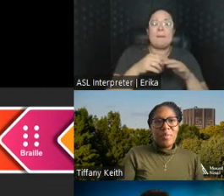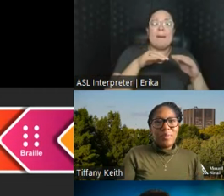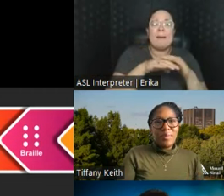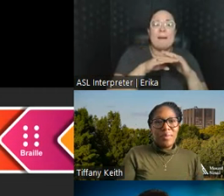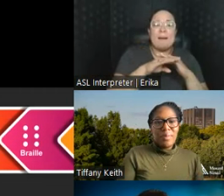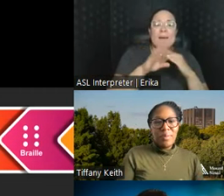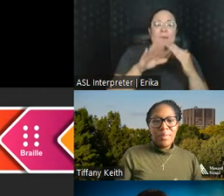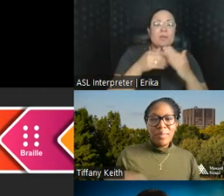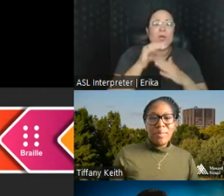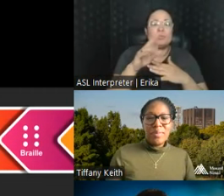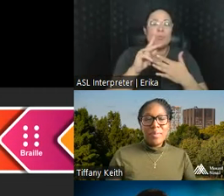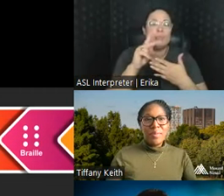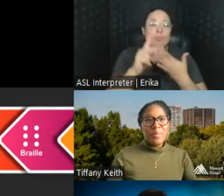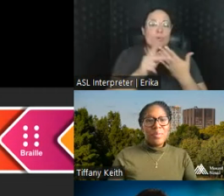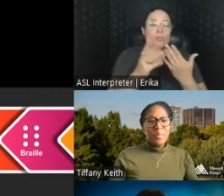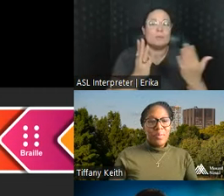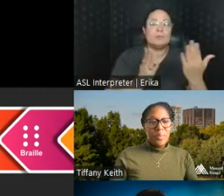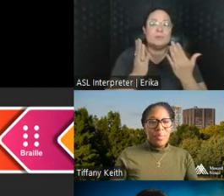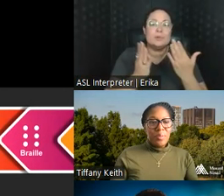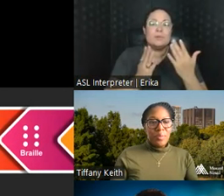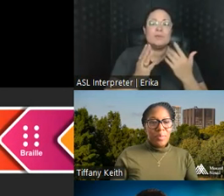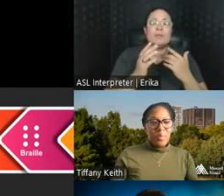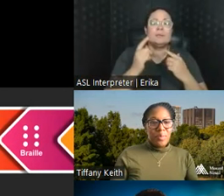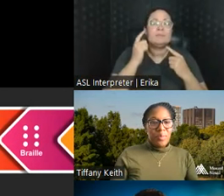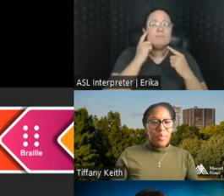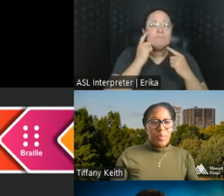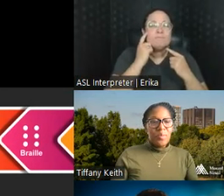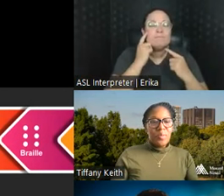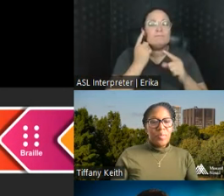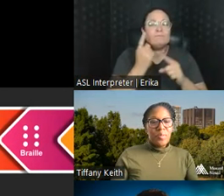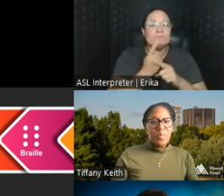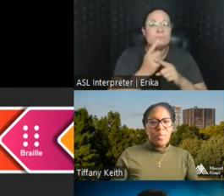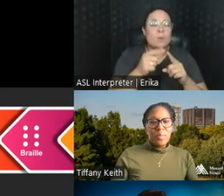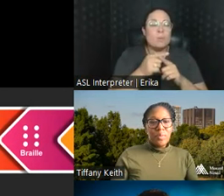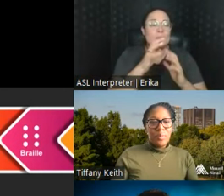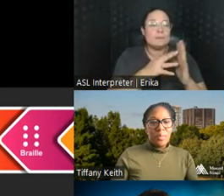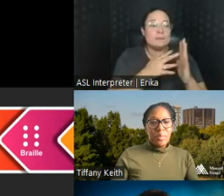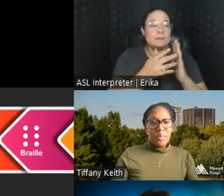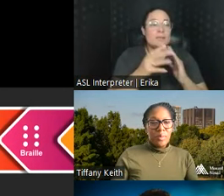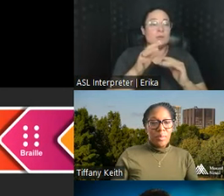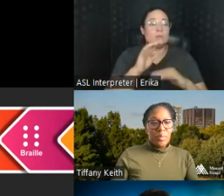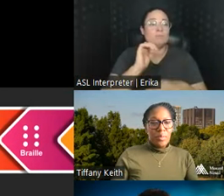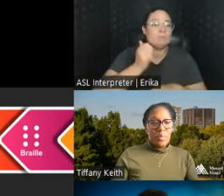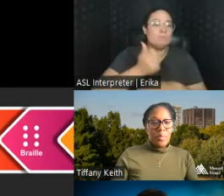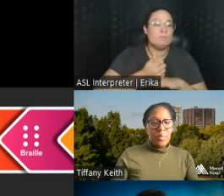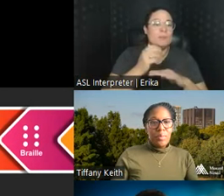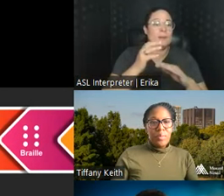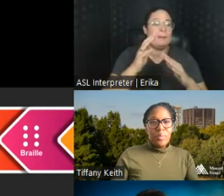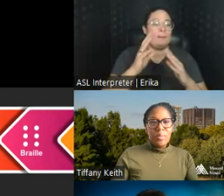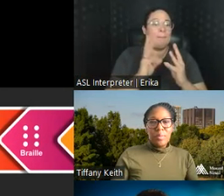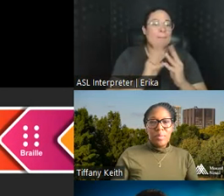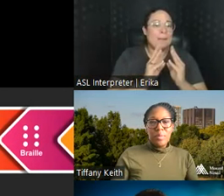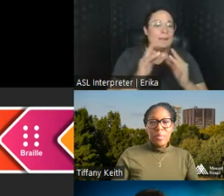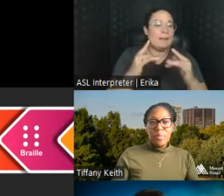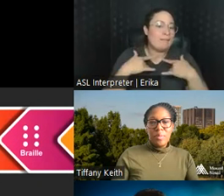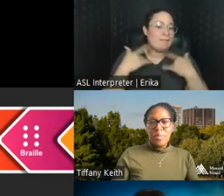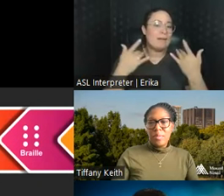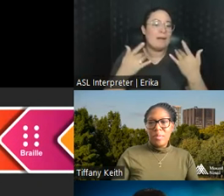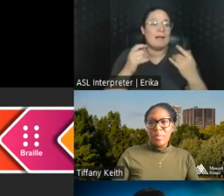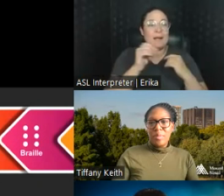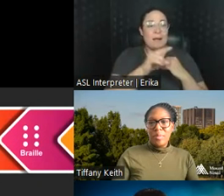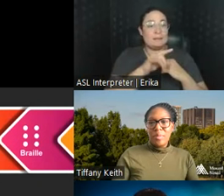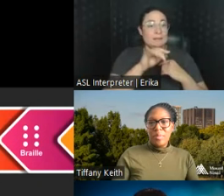and services. Be mindful when scheduling events and meetings, asking those pertinent questions like,